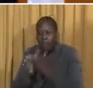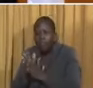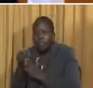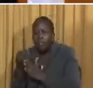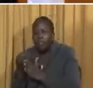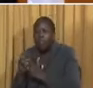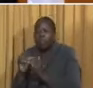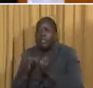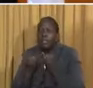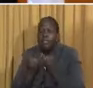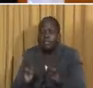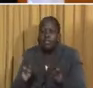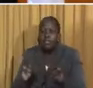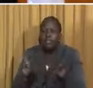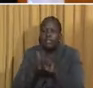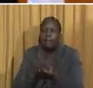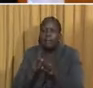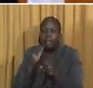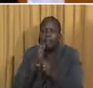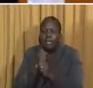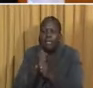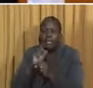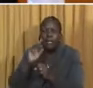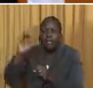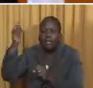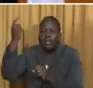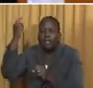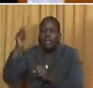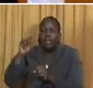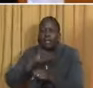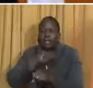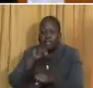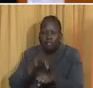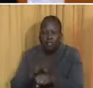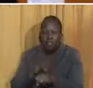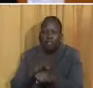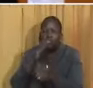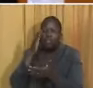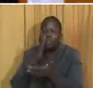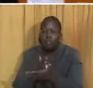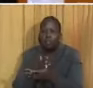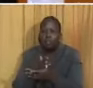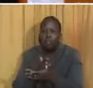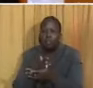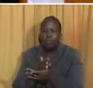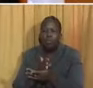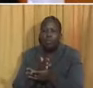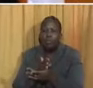initiative, and ultimately Kenyans in a national referendum. It is the promoters' burden.